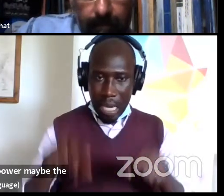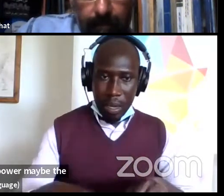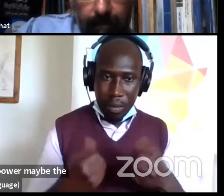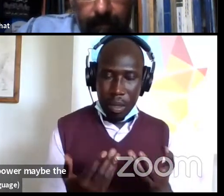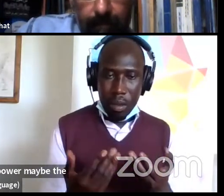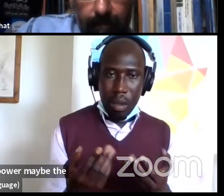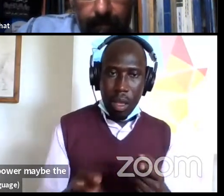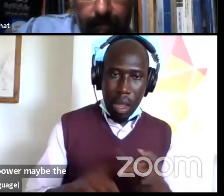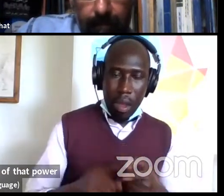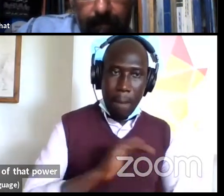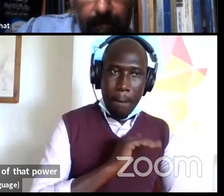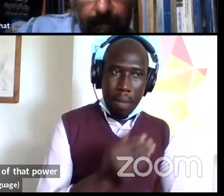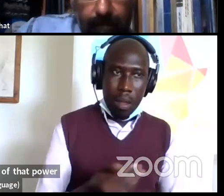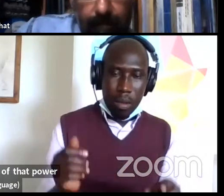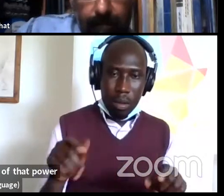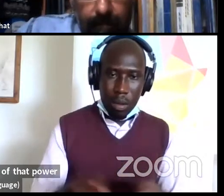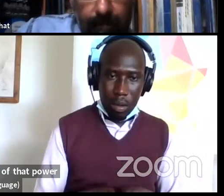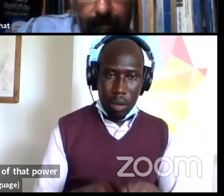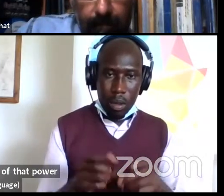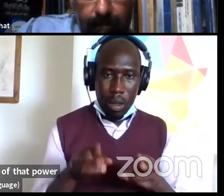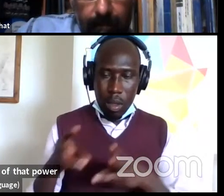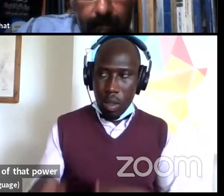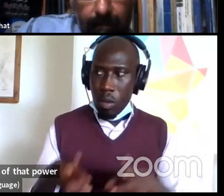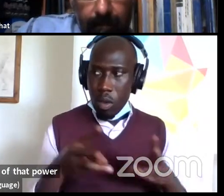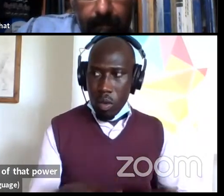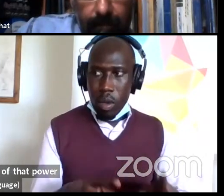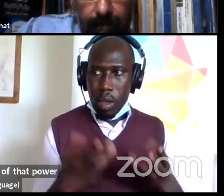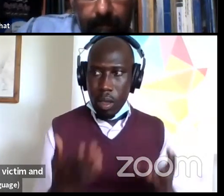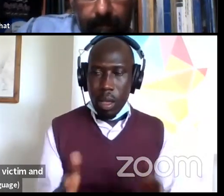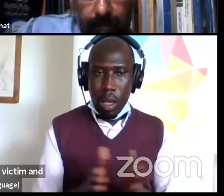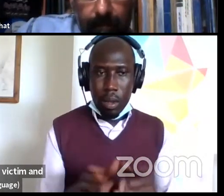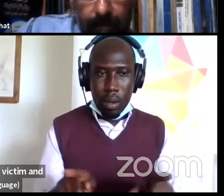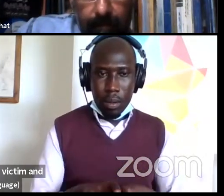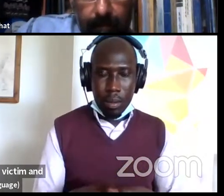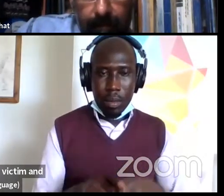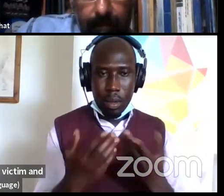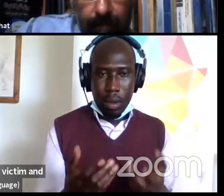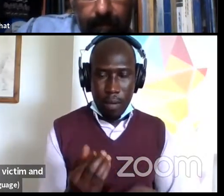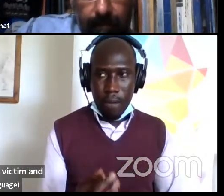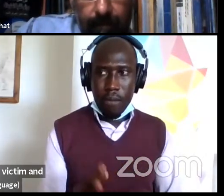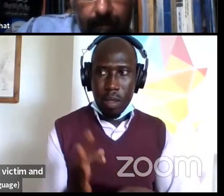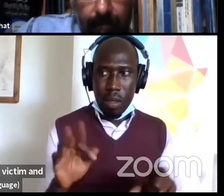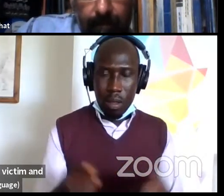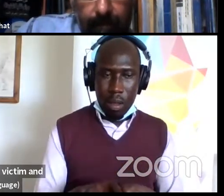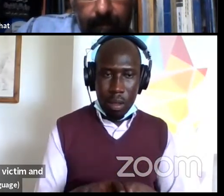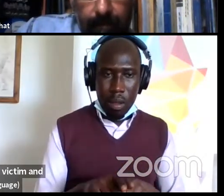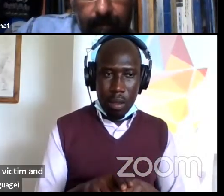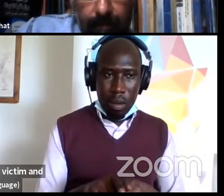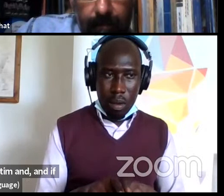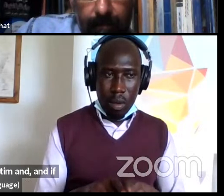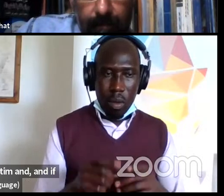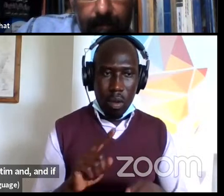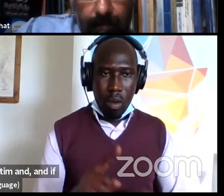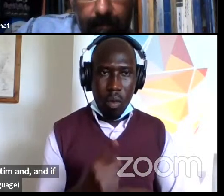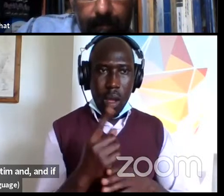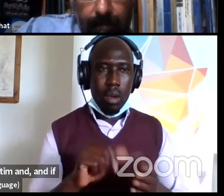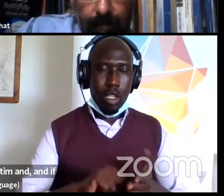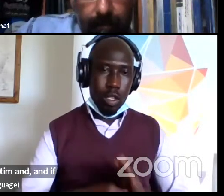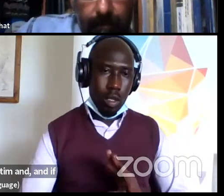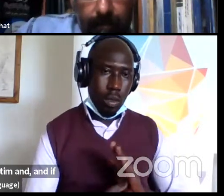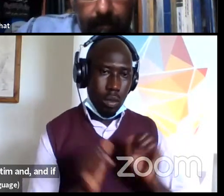power and you will become, in the way, the victim. And if there is like one case we